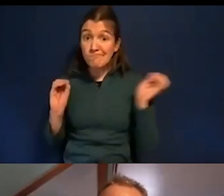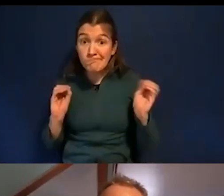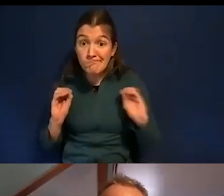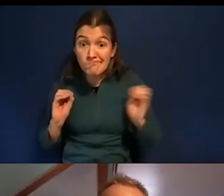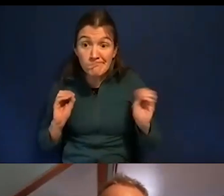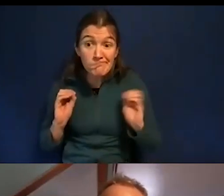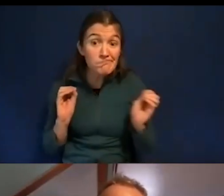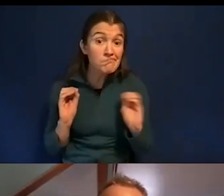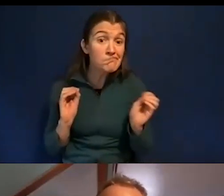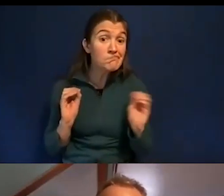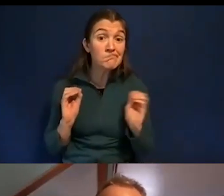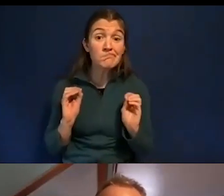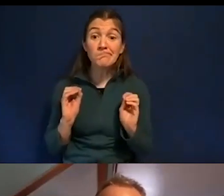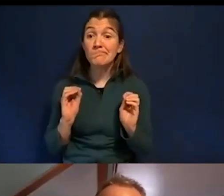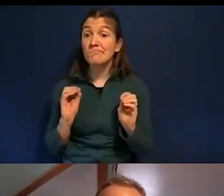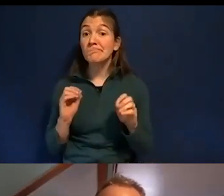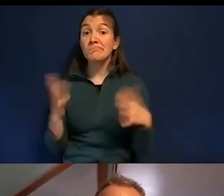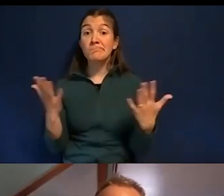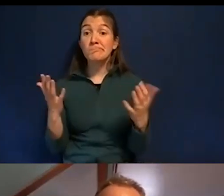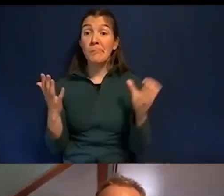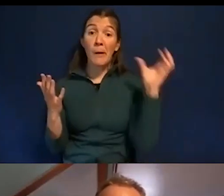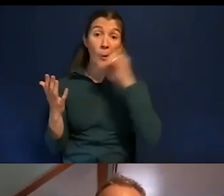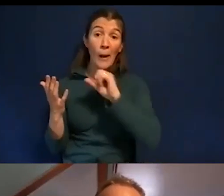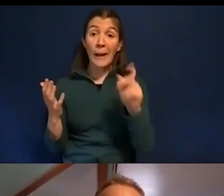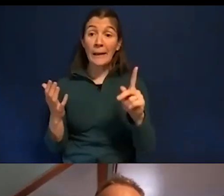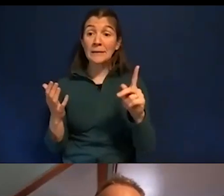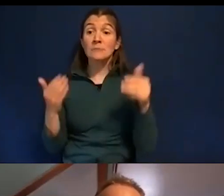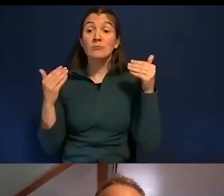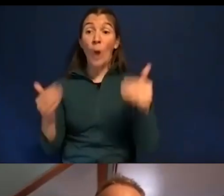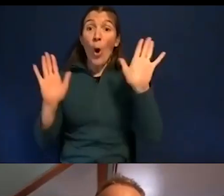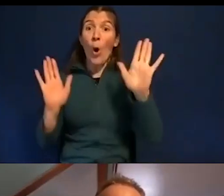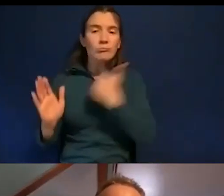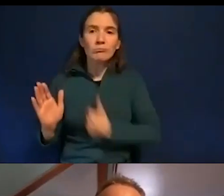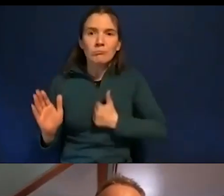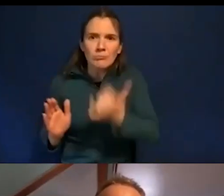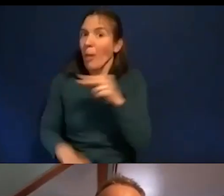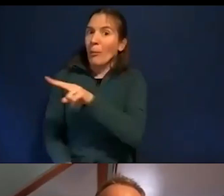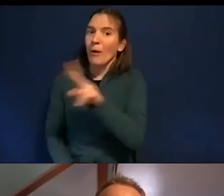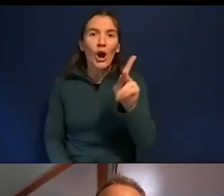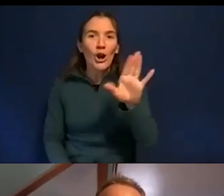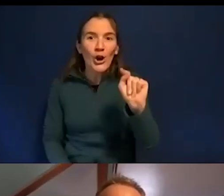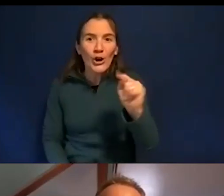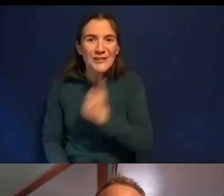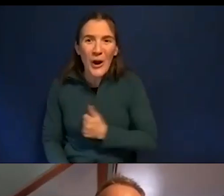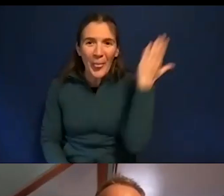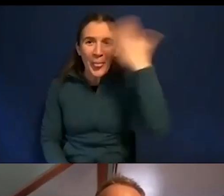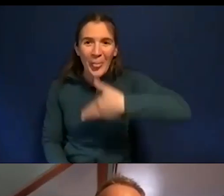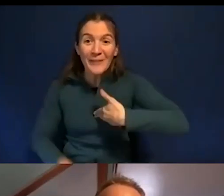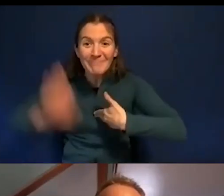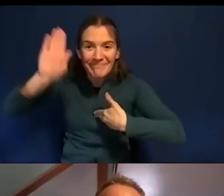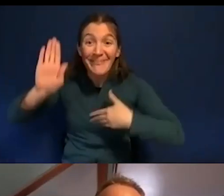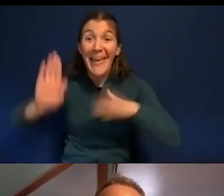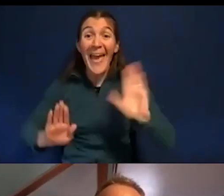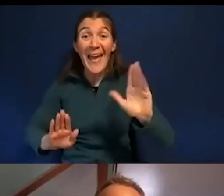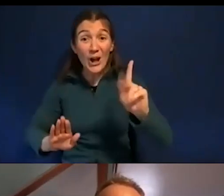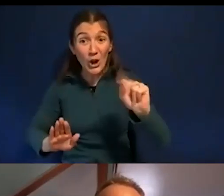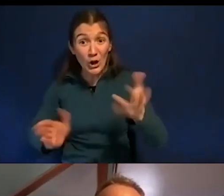Hearing none, let's begin with the consent. Oh, wait, Kurt. Good evening, Kurt.